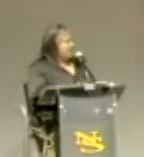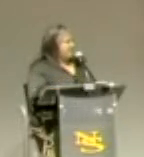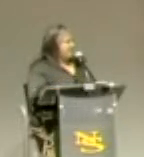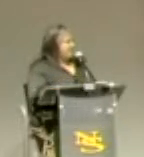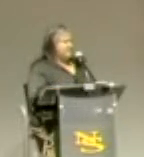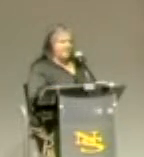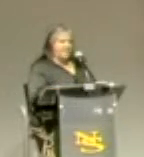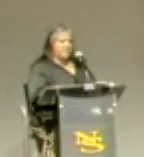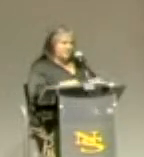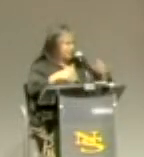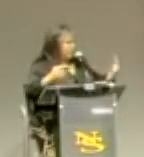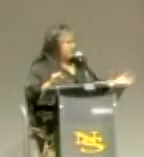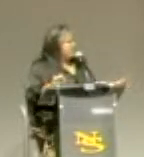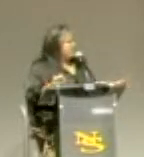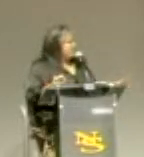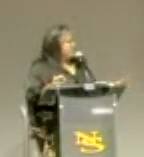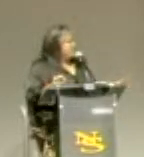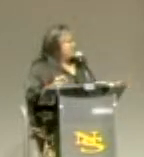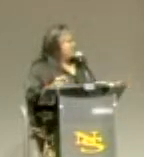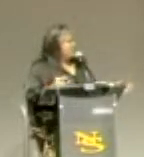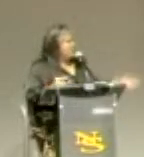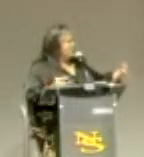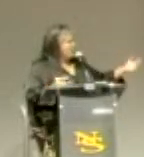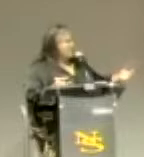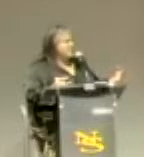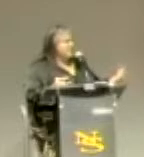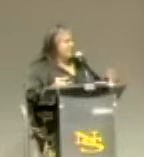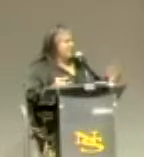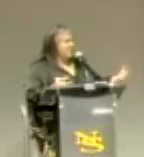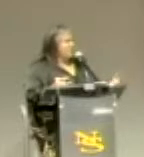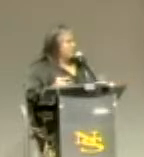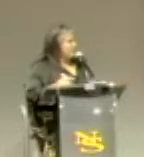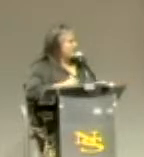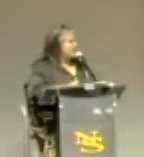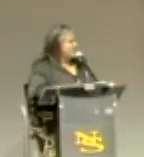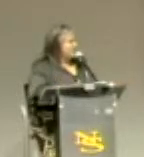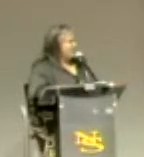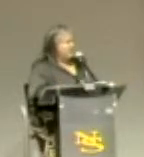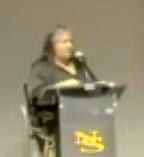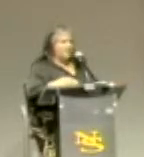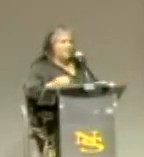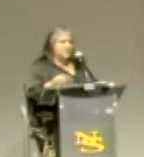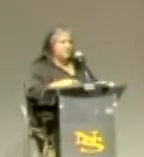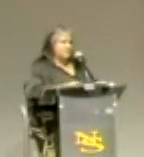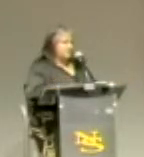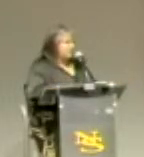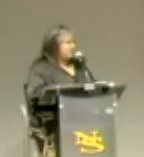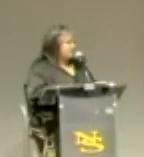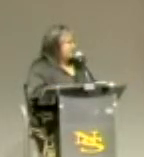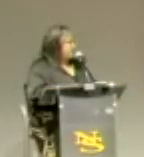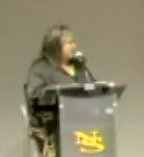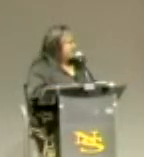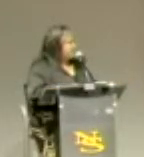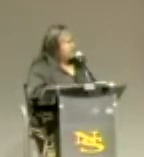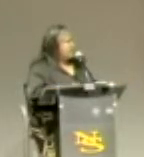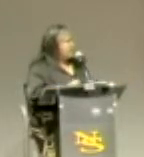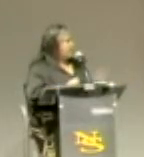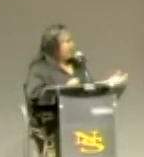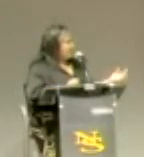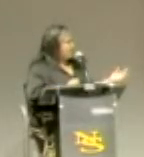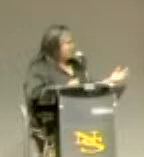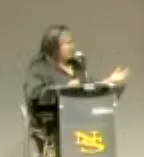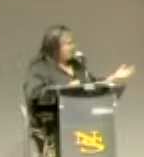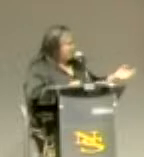layer that's across the state as well. You each have counterparts in every NSHE institution. So that's a